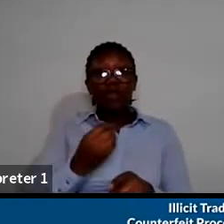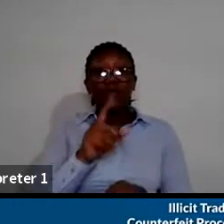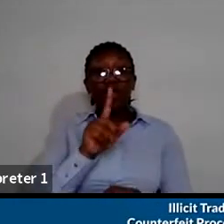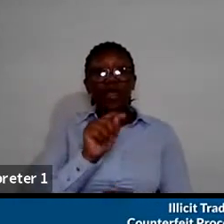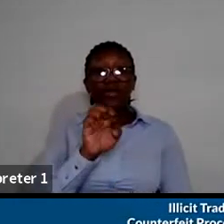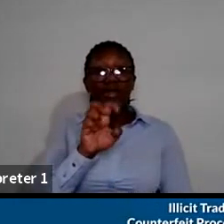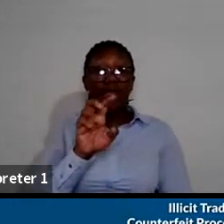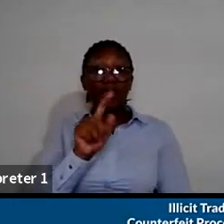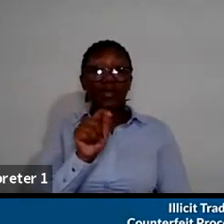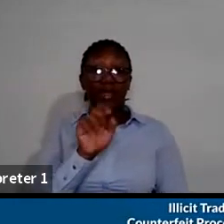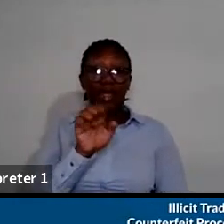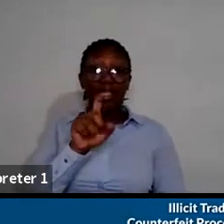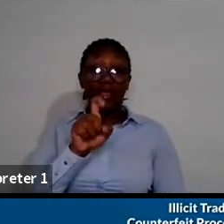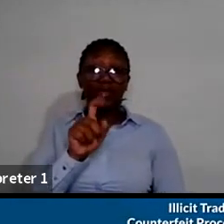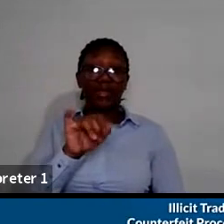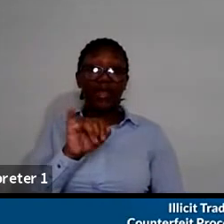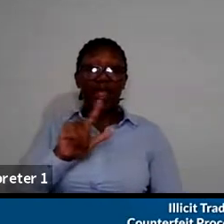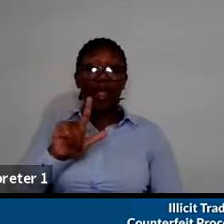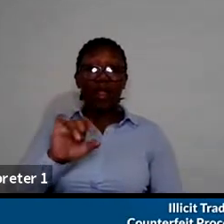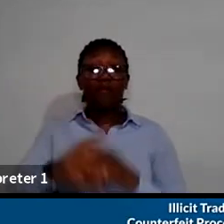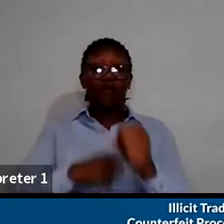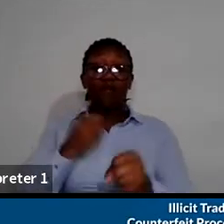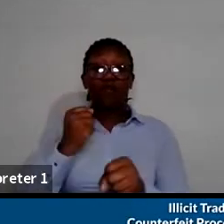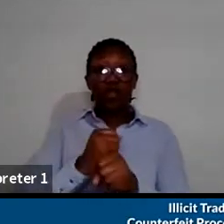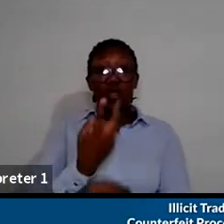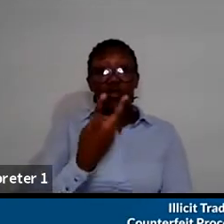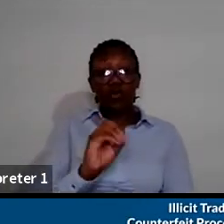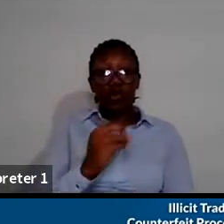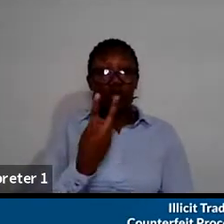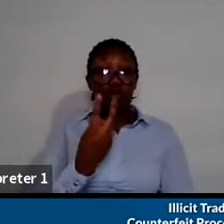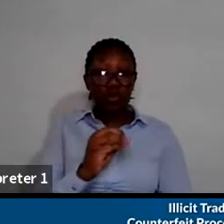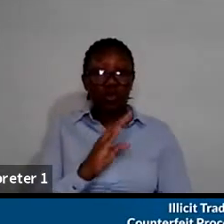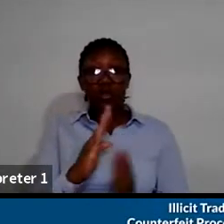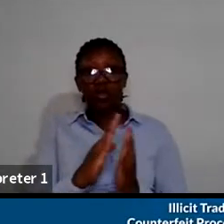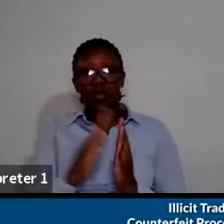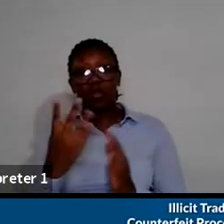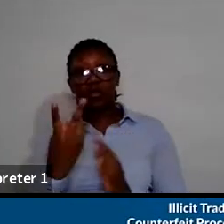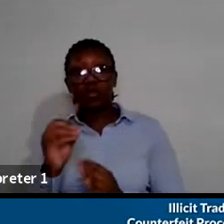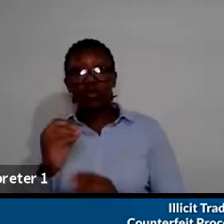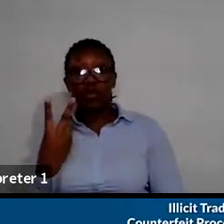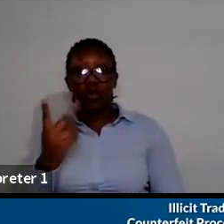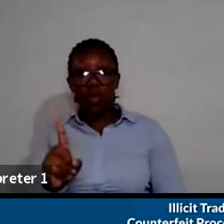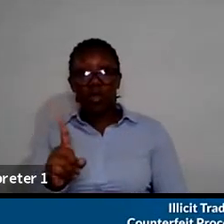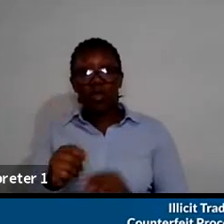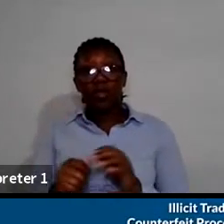2020 and 2021. In other words, Naledi is saying,